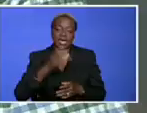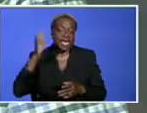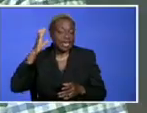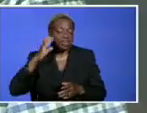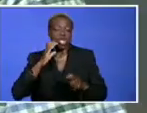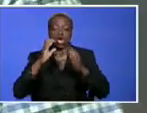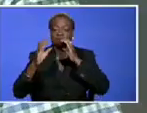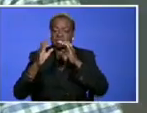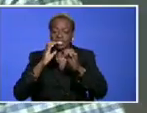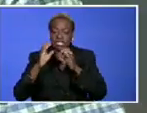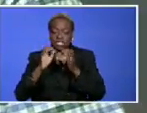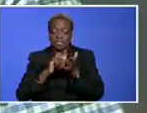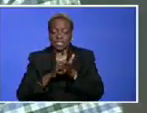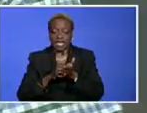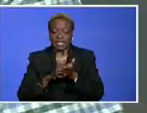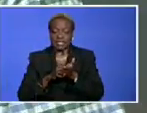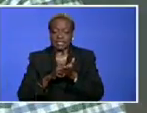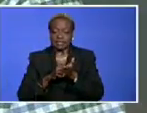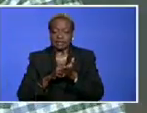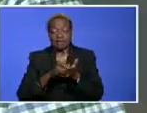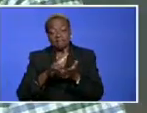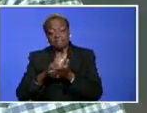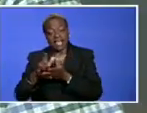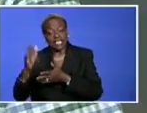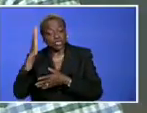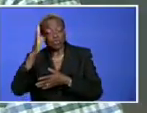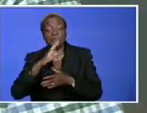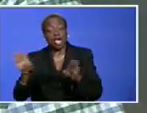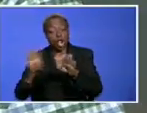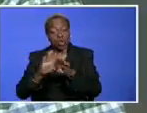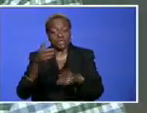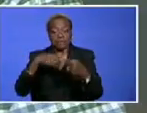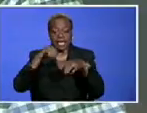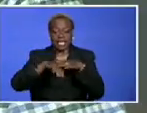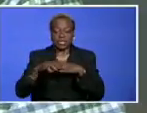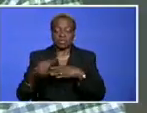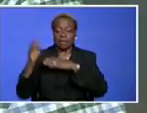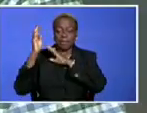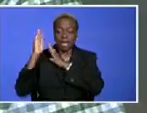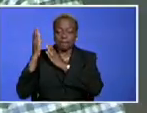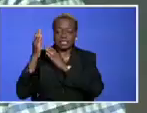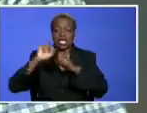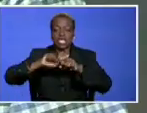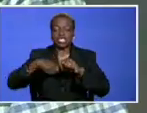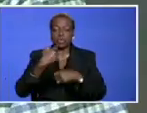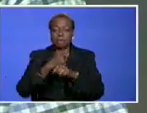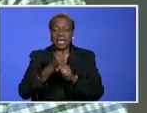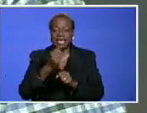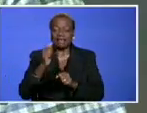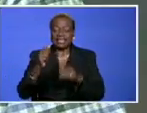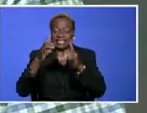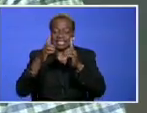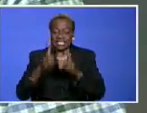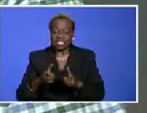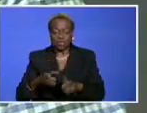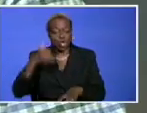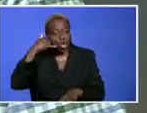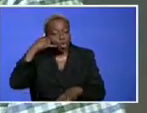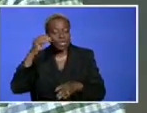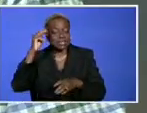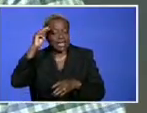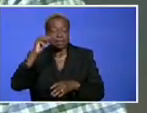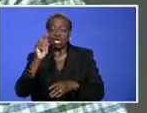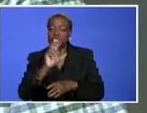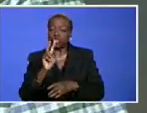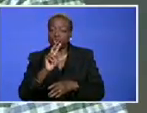we flights were going to be closed coming into the Bahamas. And so we made a decision and basically called him about 2